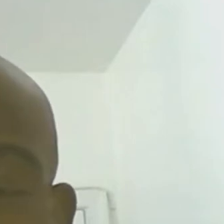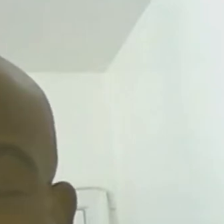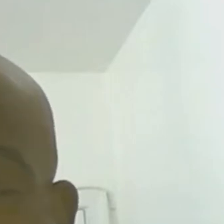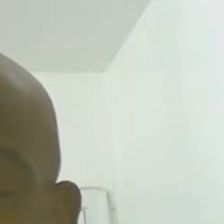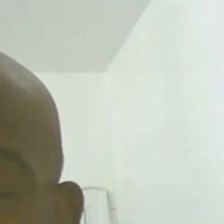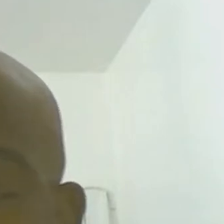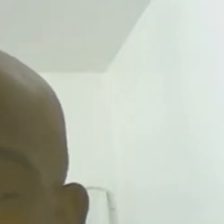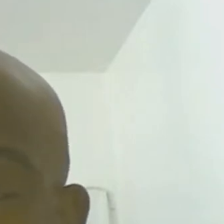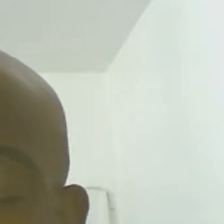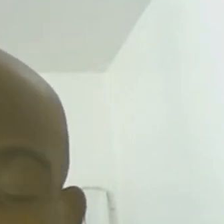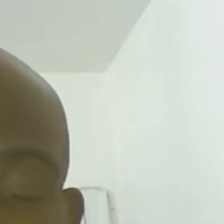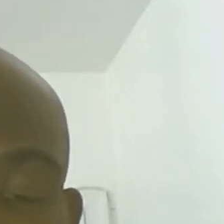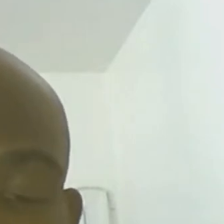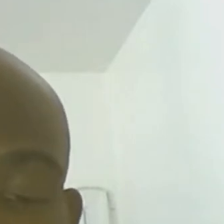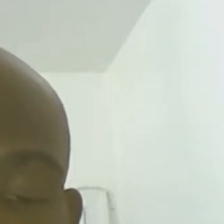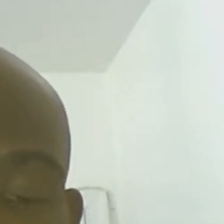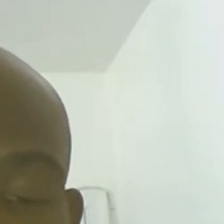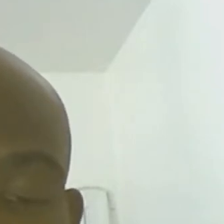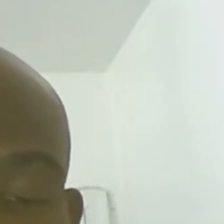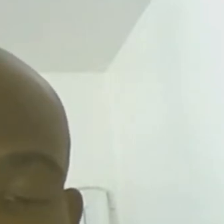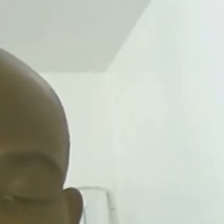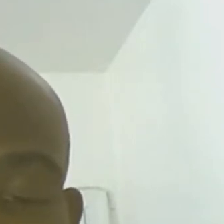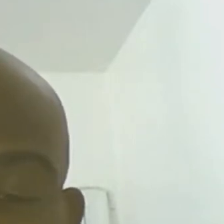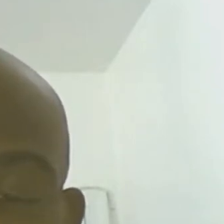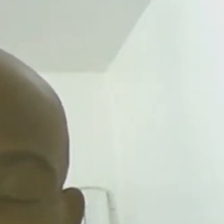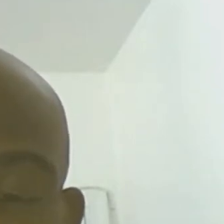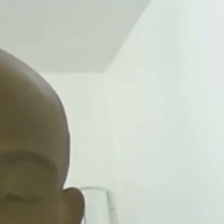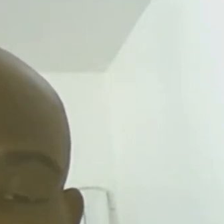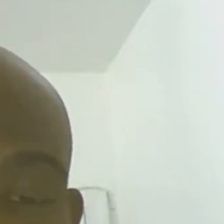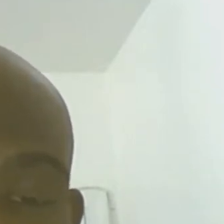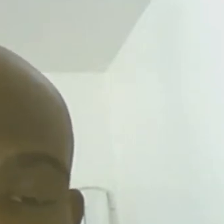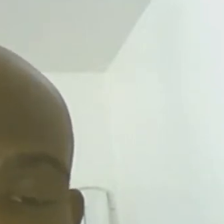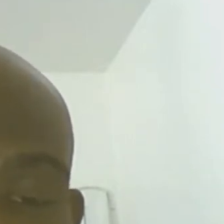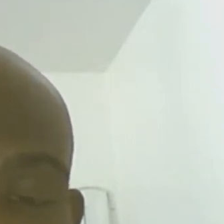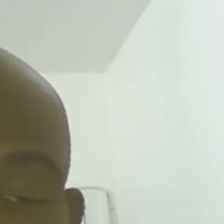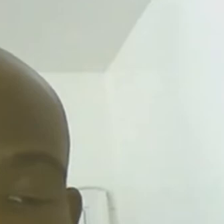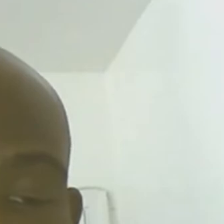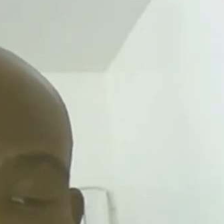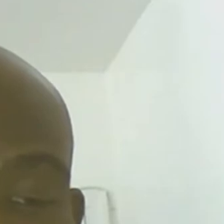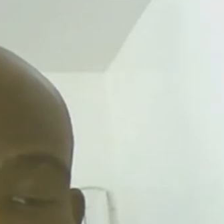that you are properly recognized and we can hear you speak.